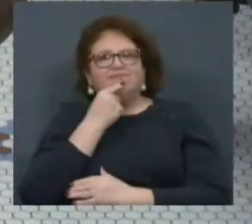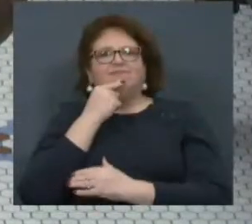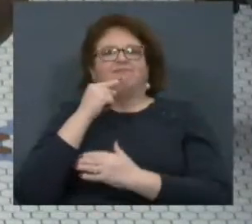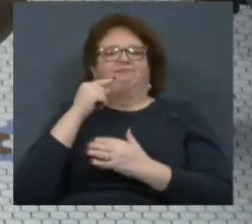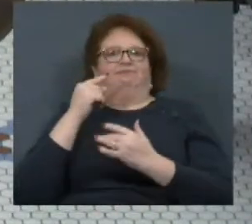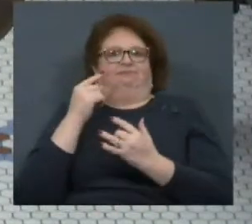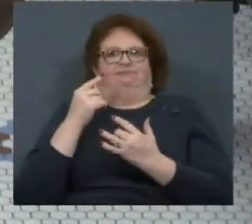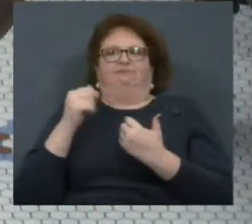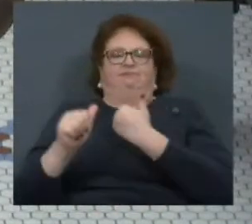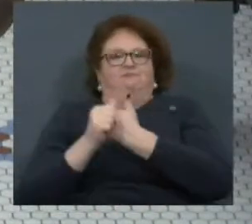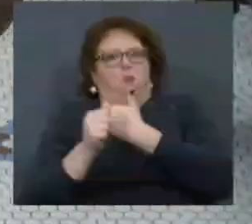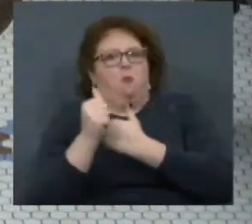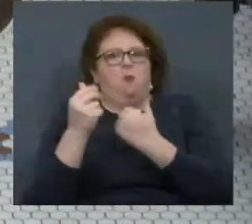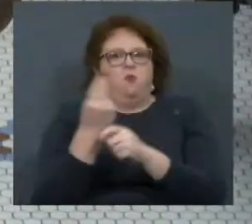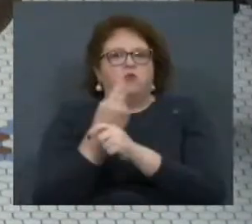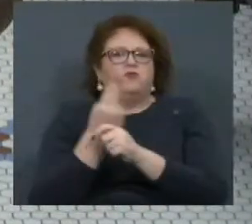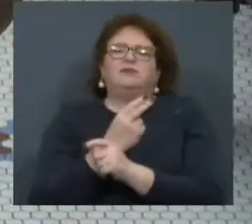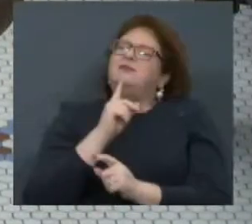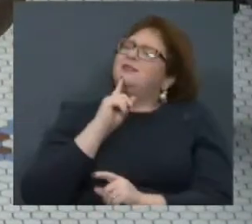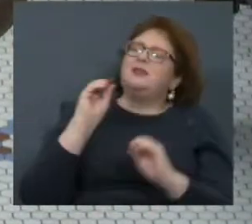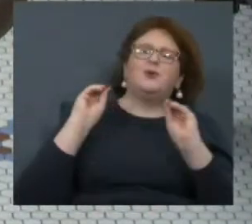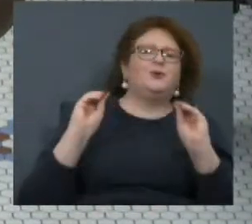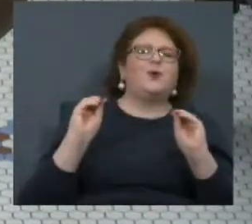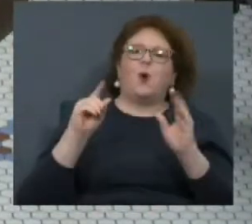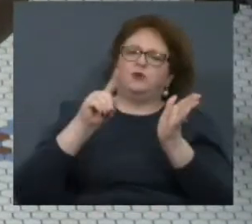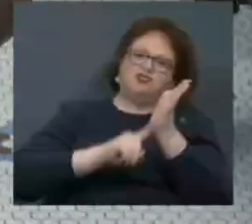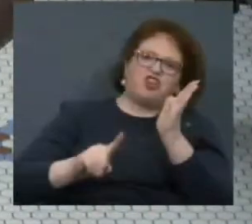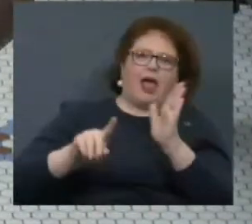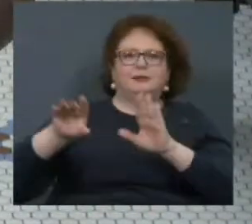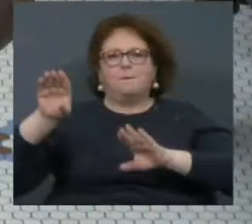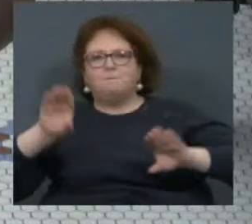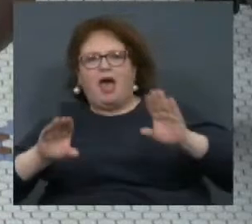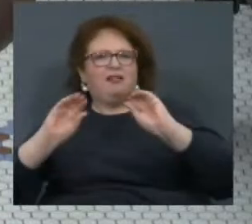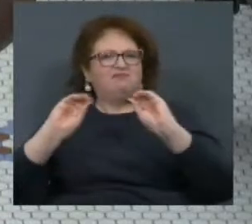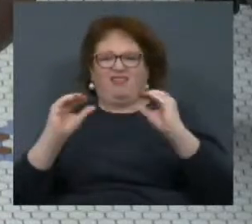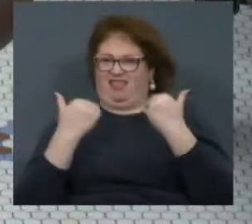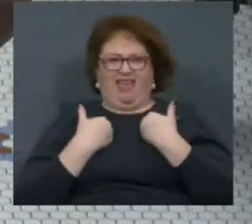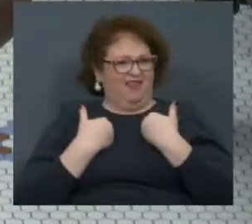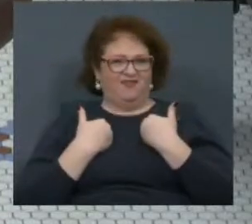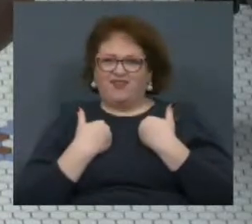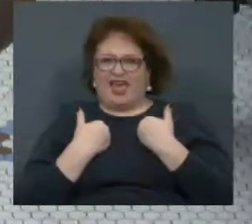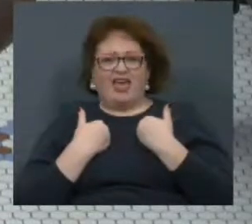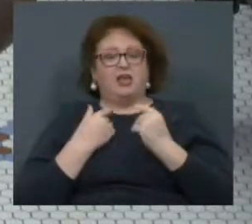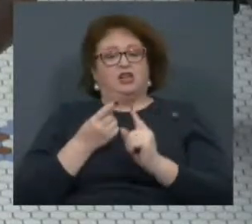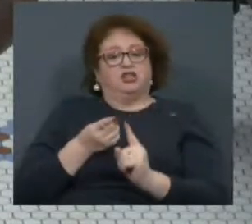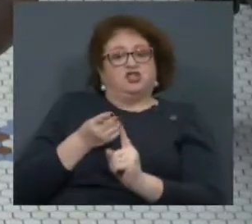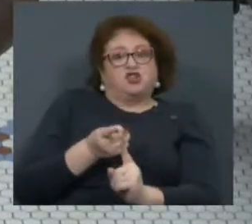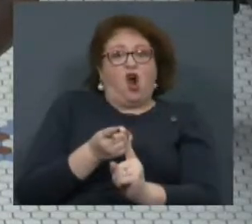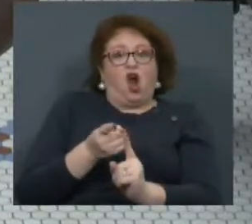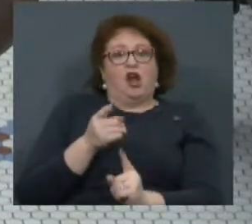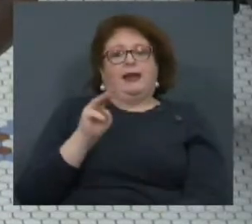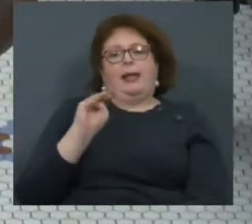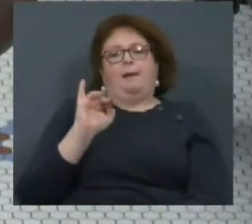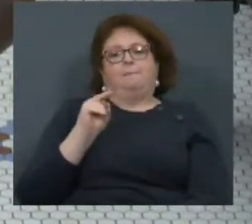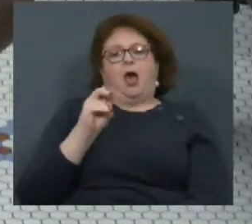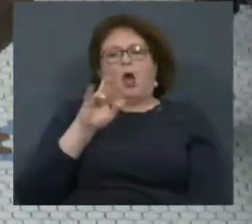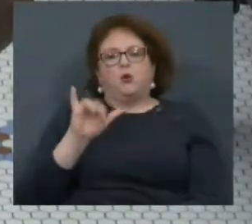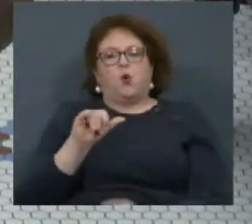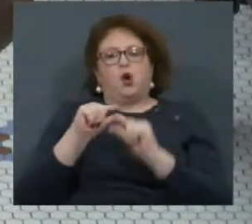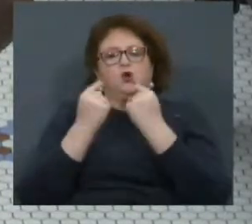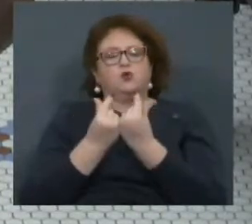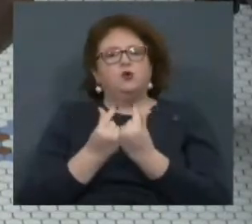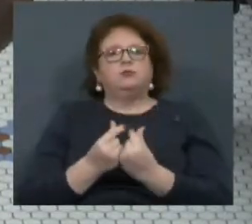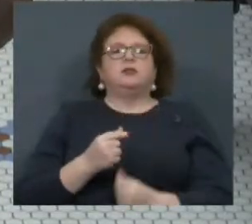in place, no checks and balances for this. The targeting of minority groups and protesters